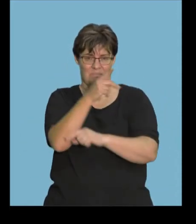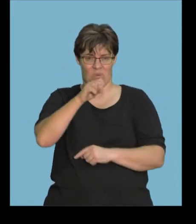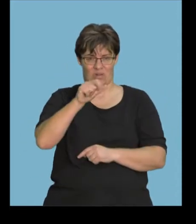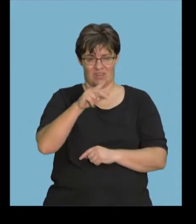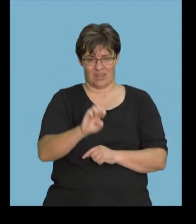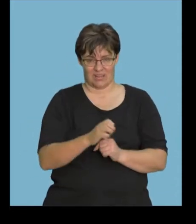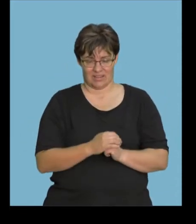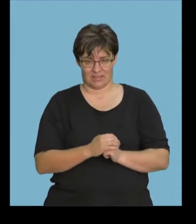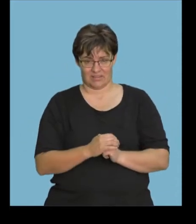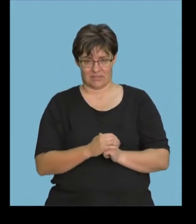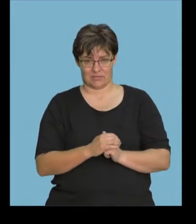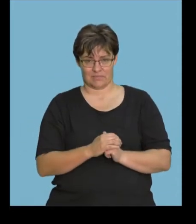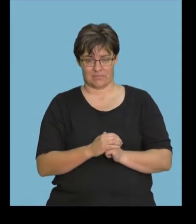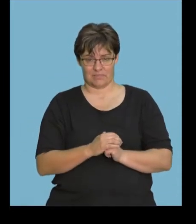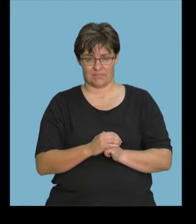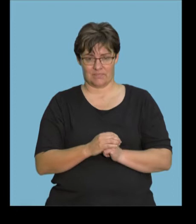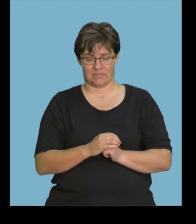actually opposite poles.